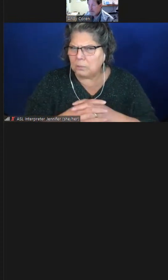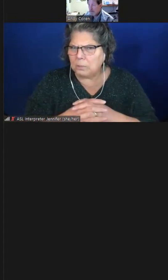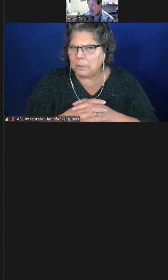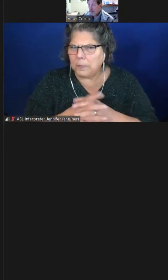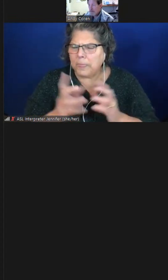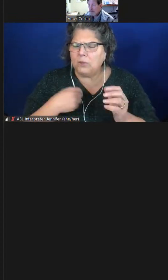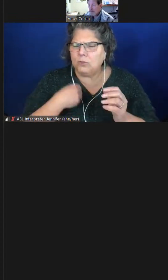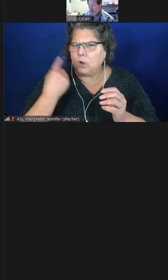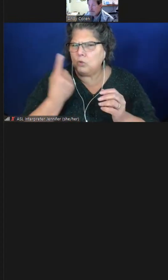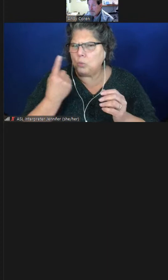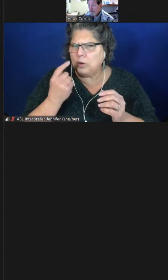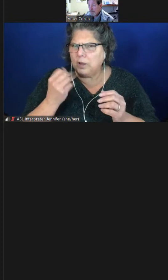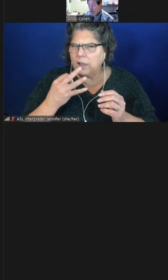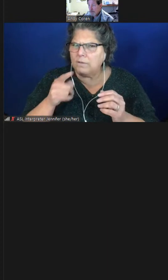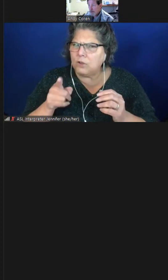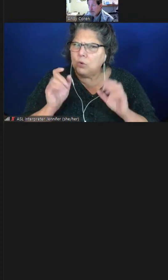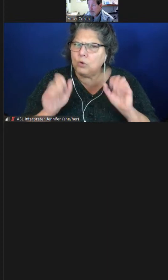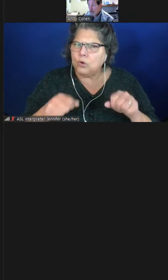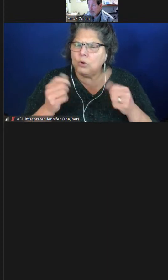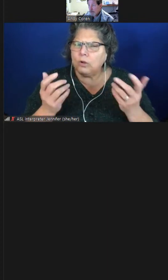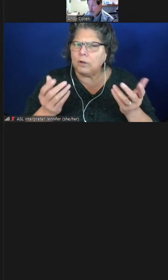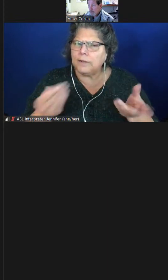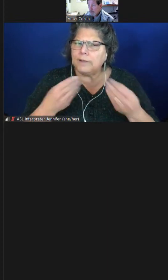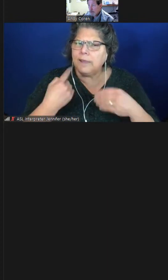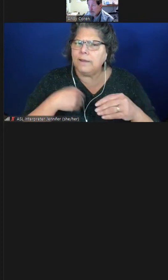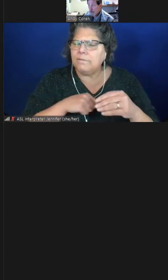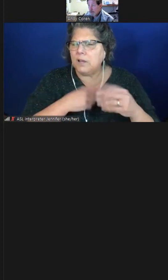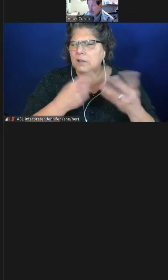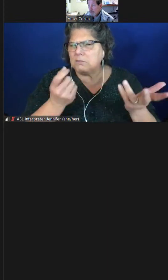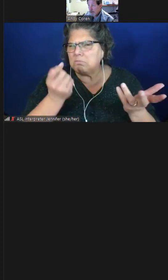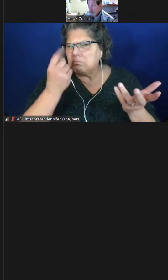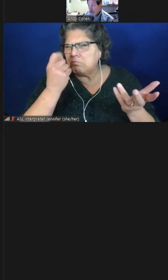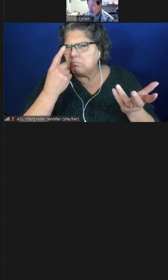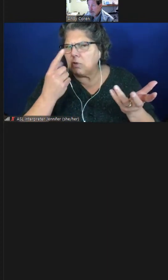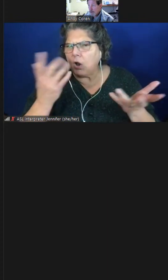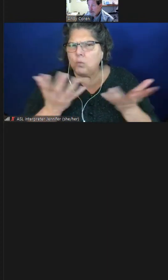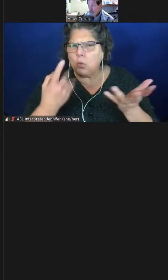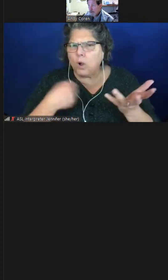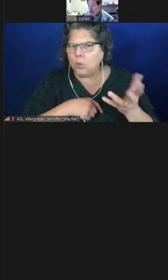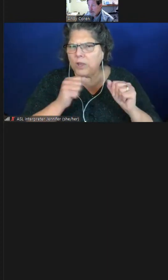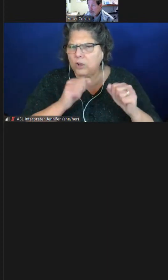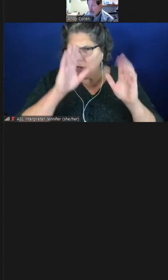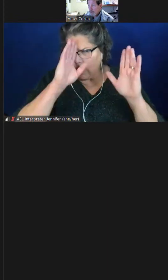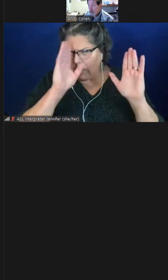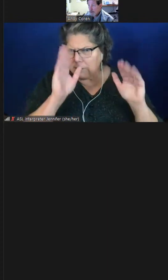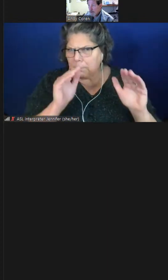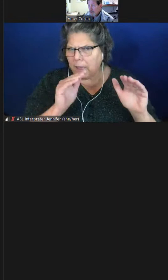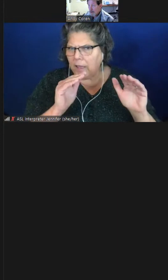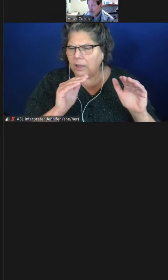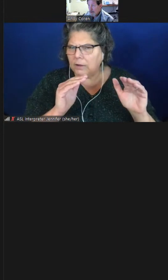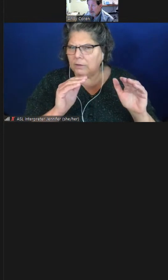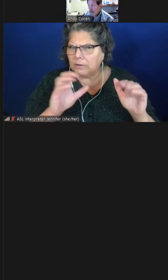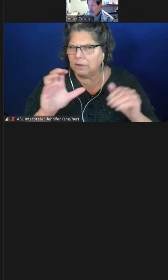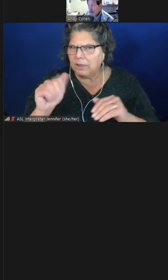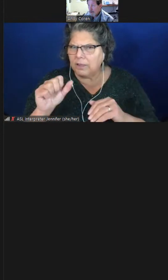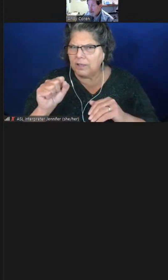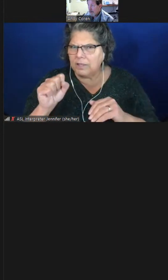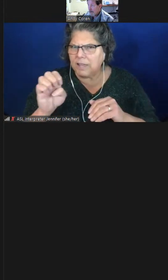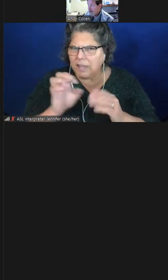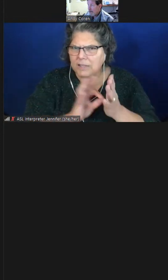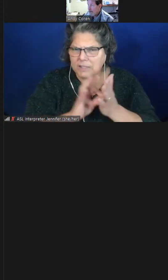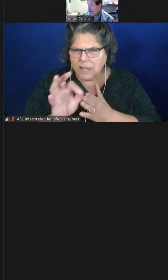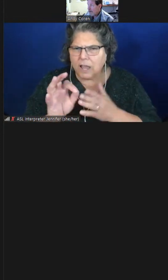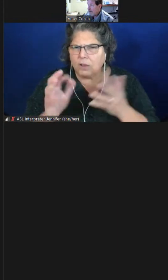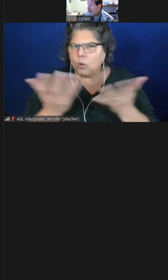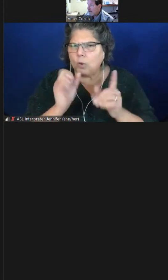I was wondering if you could just maybe give us a picture of what we might expect that case count and the situation to